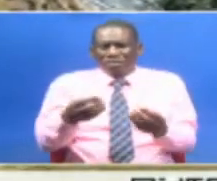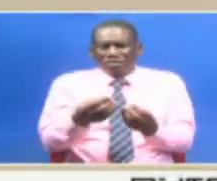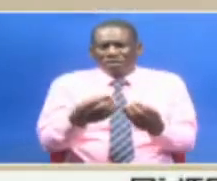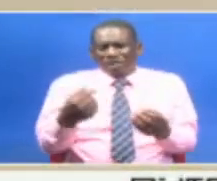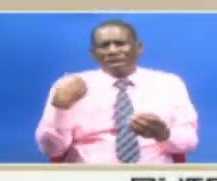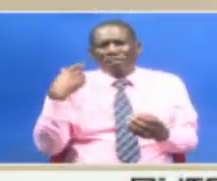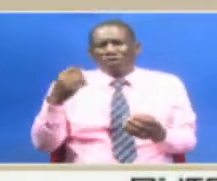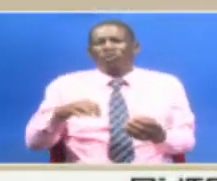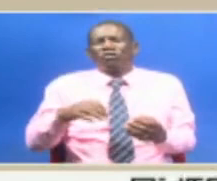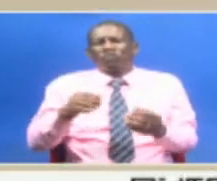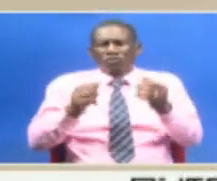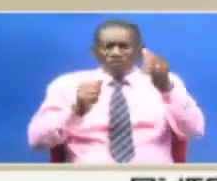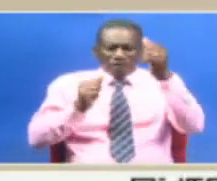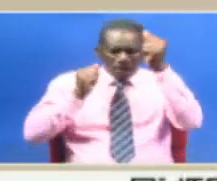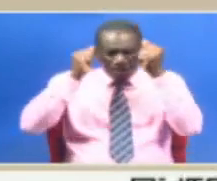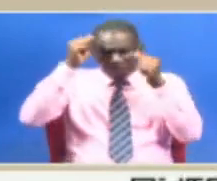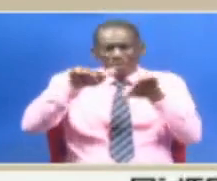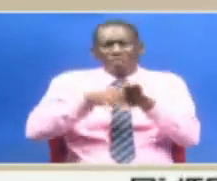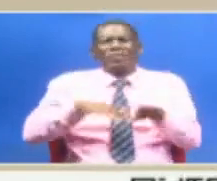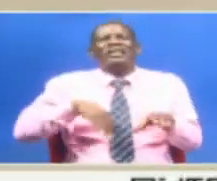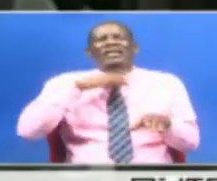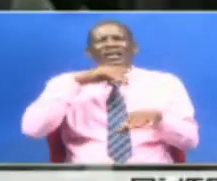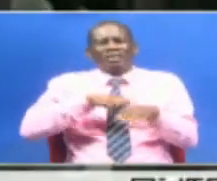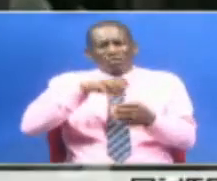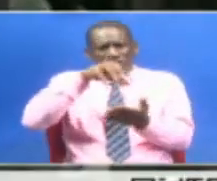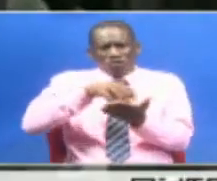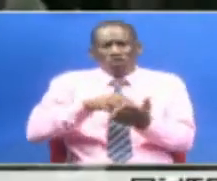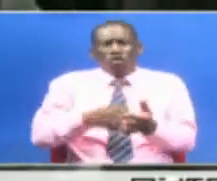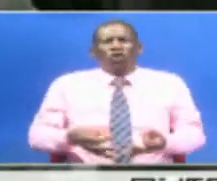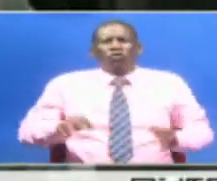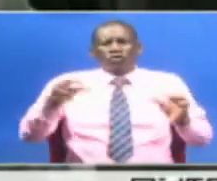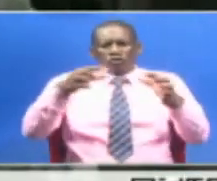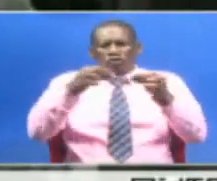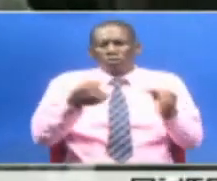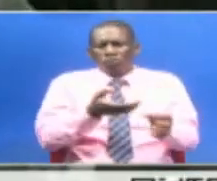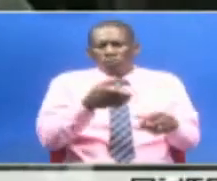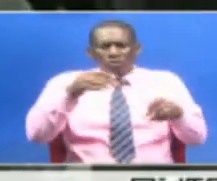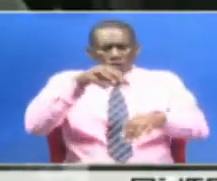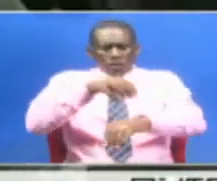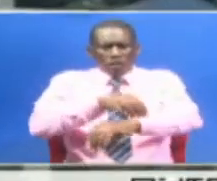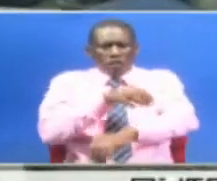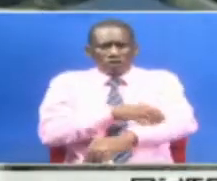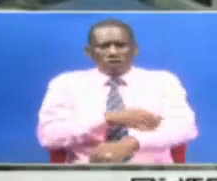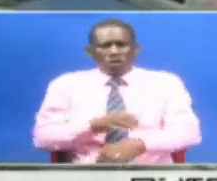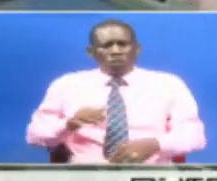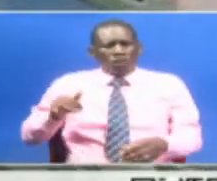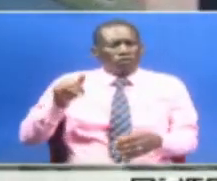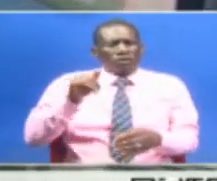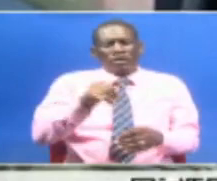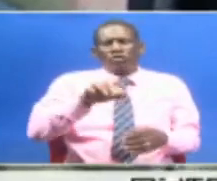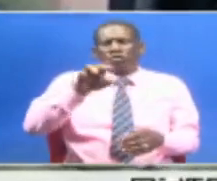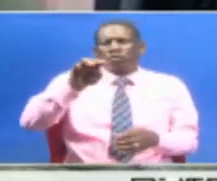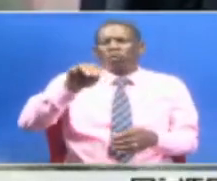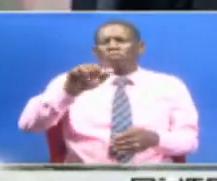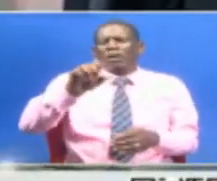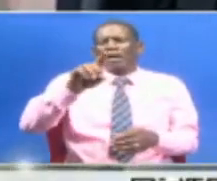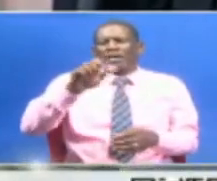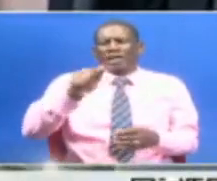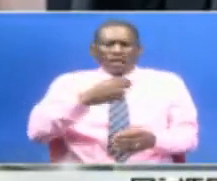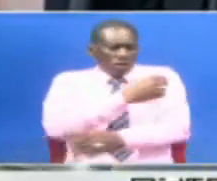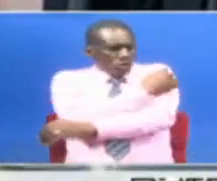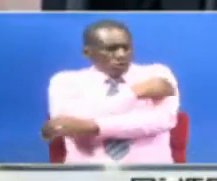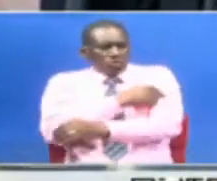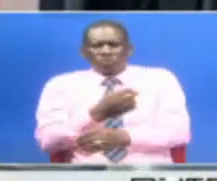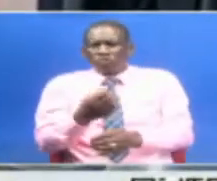perished during the incident. According to the official statement, those who were injured were airlifted to Manda Base Hospital for medical